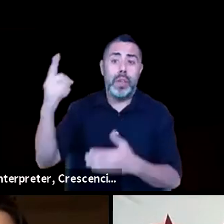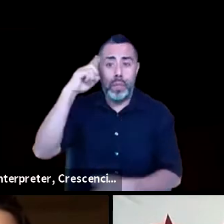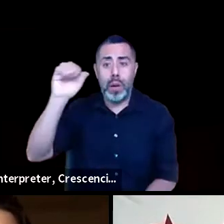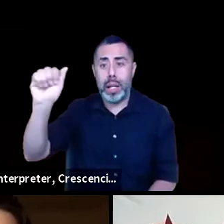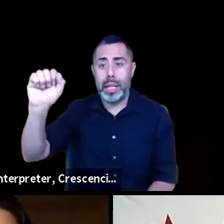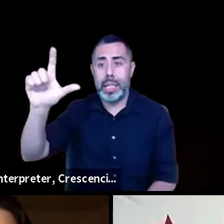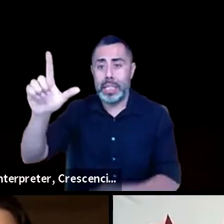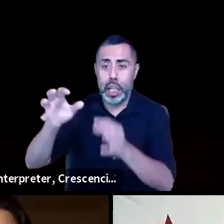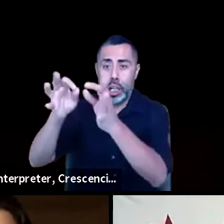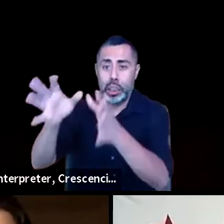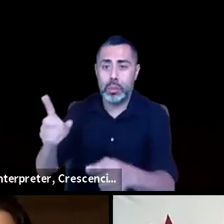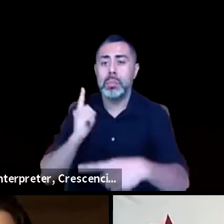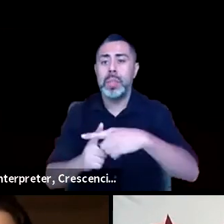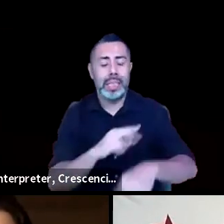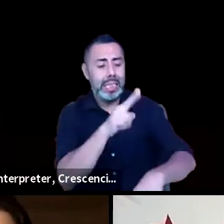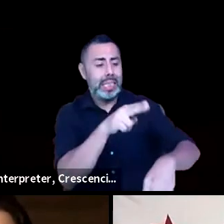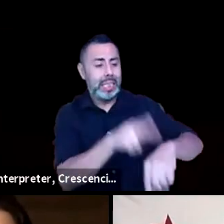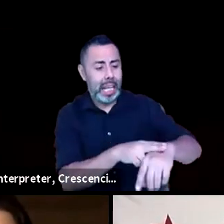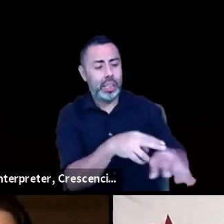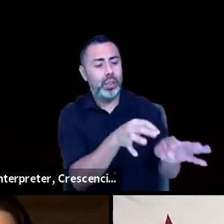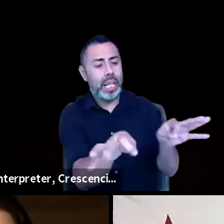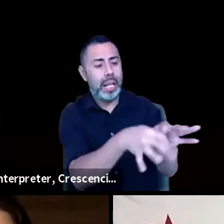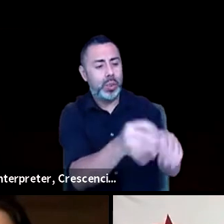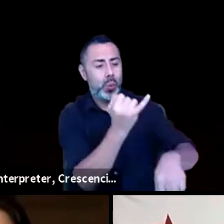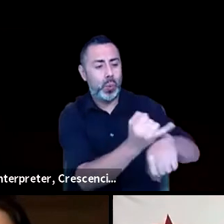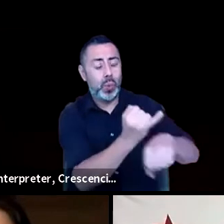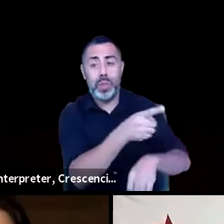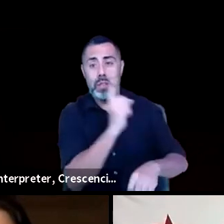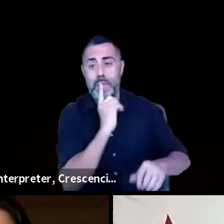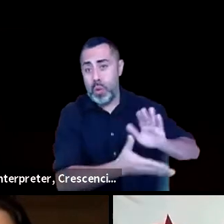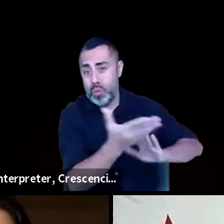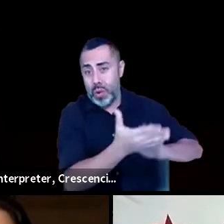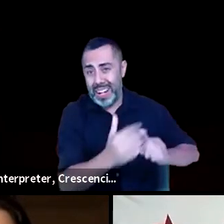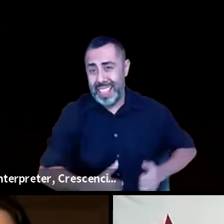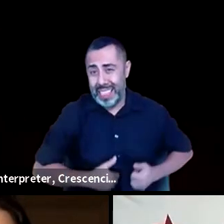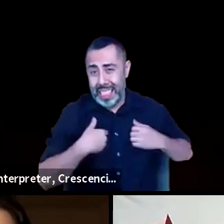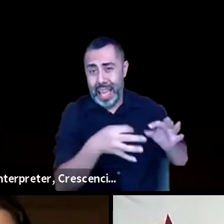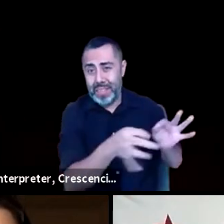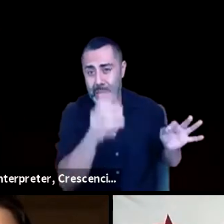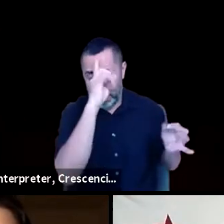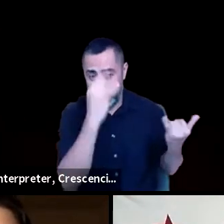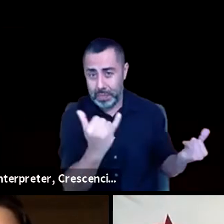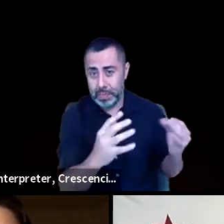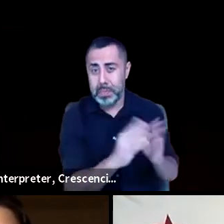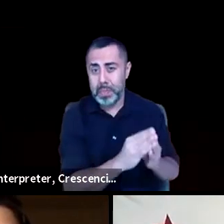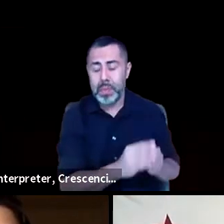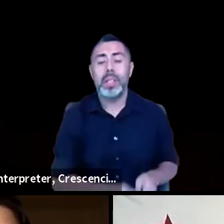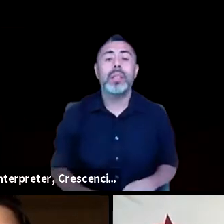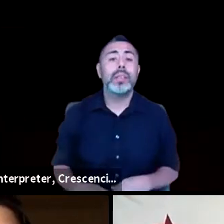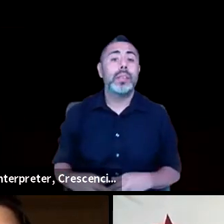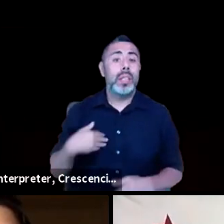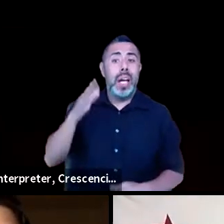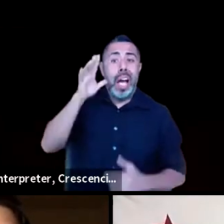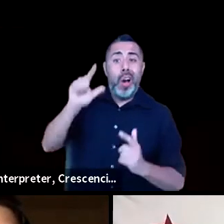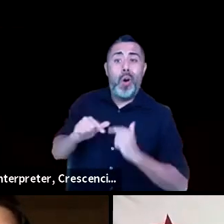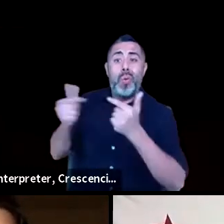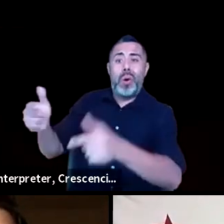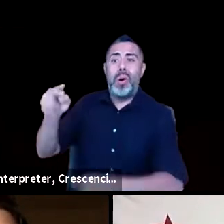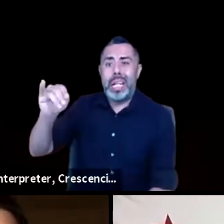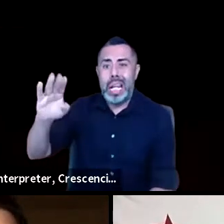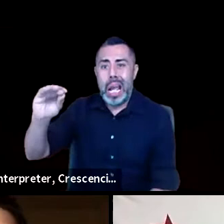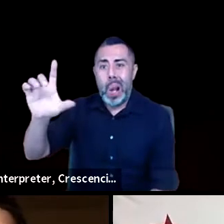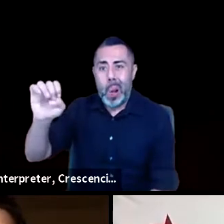Captioning Institute. They're doing the live captioning for this session. And before we go any further, I'd like to pass it to Nicole to lead us in a land